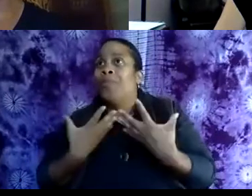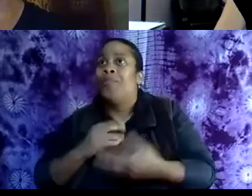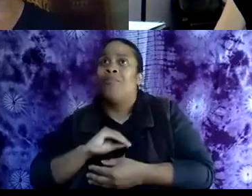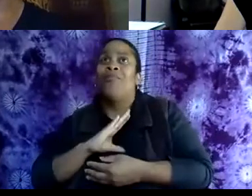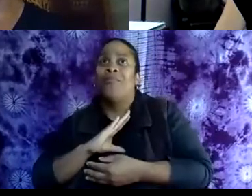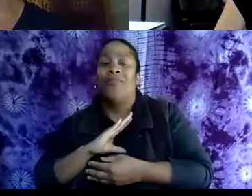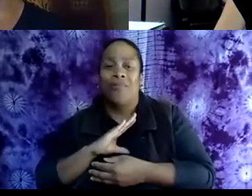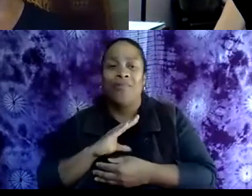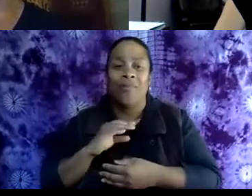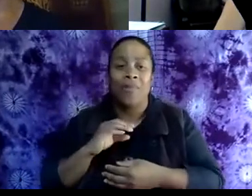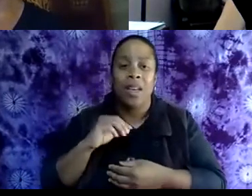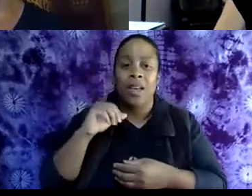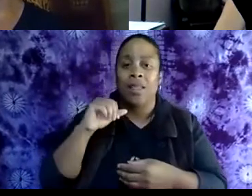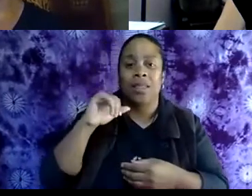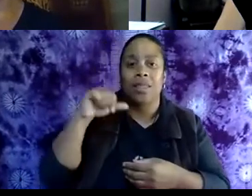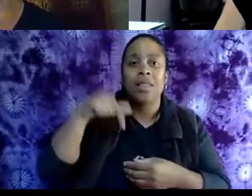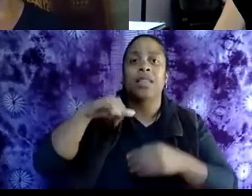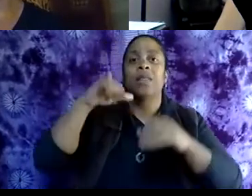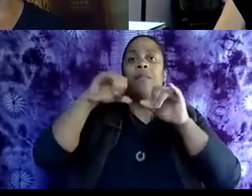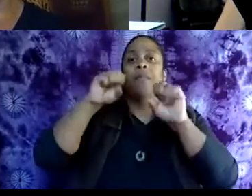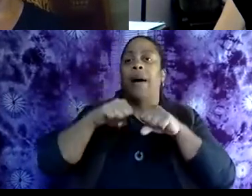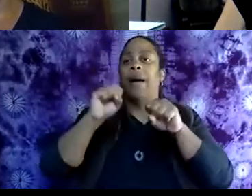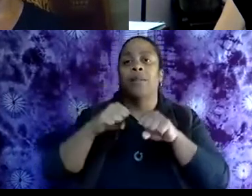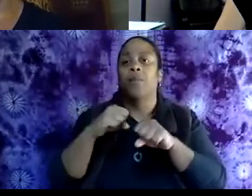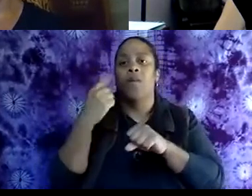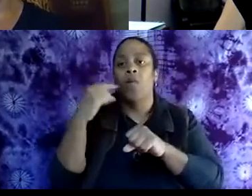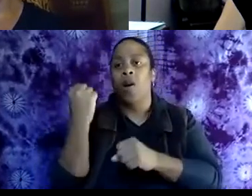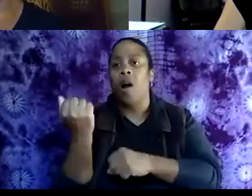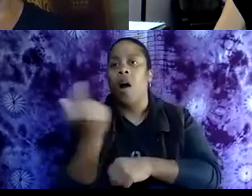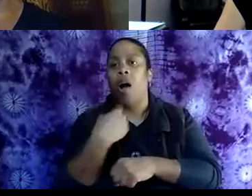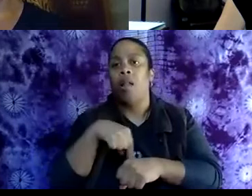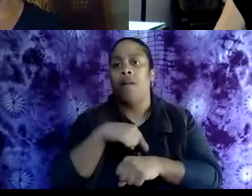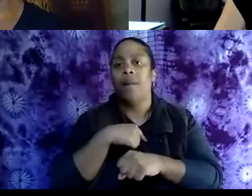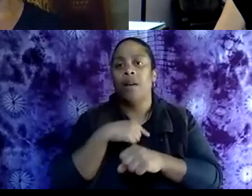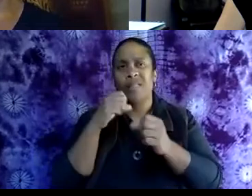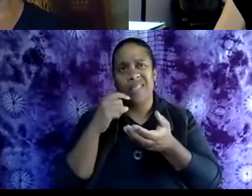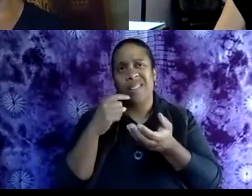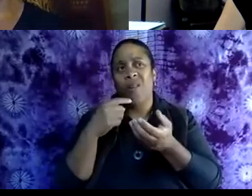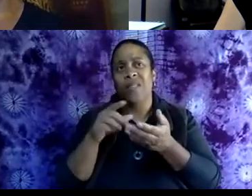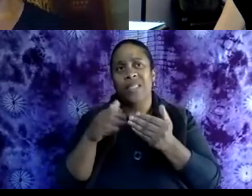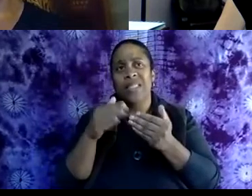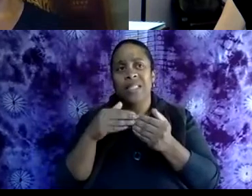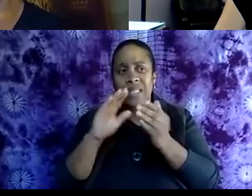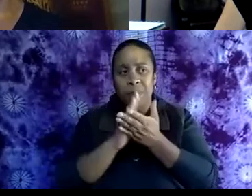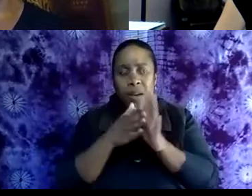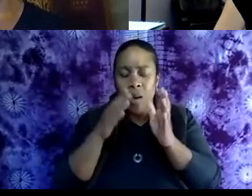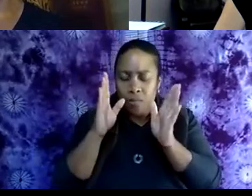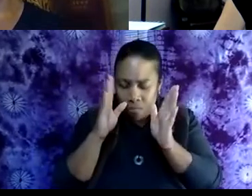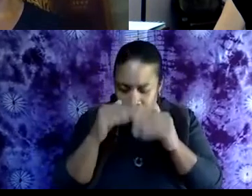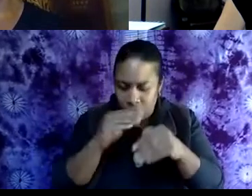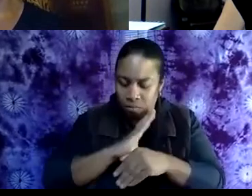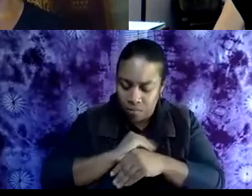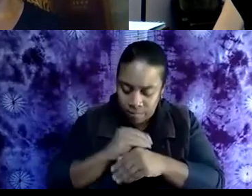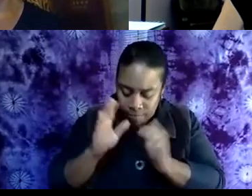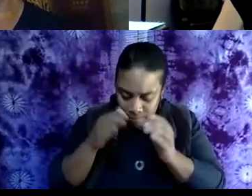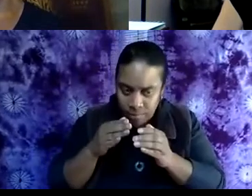is what's possible all the time for all of us, right? Because we all sometimes can go into a closed place, or in a place where we're not in the fullness of our